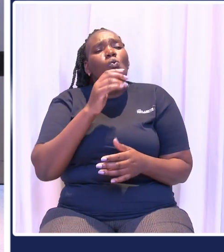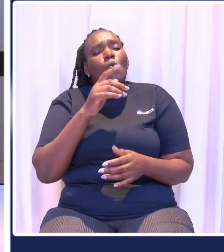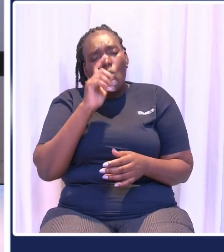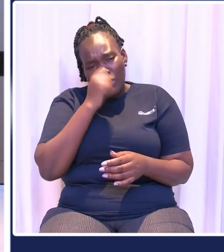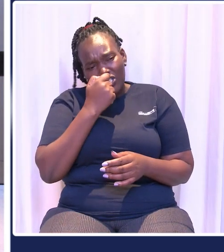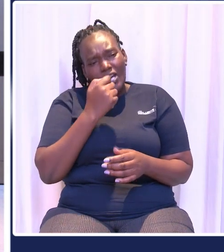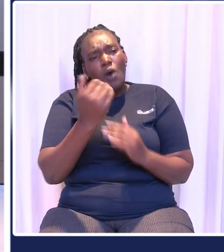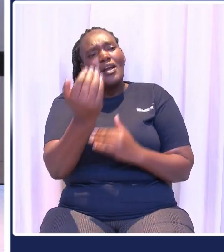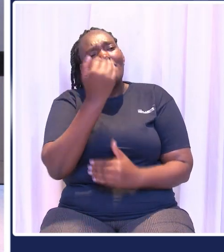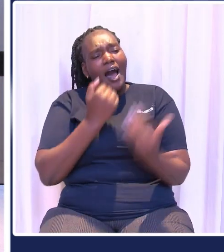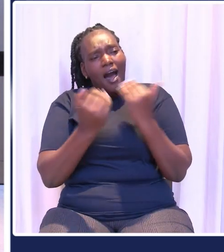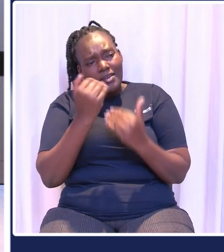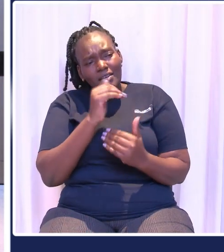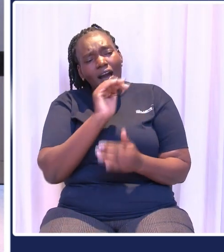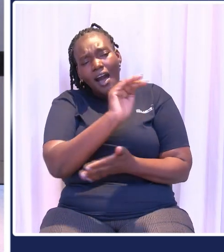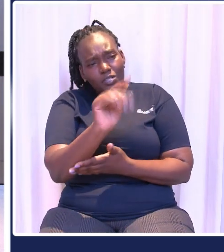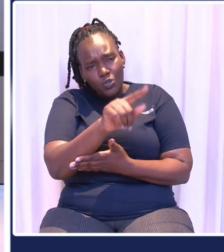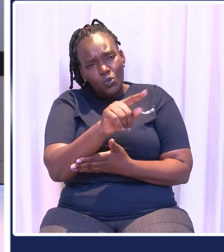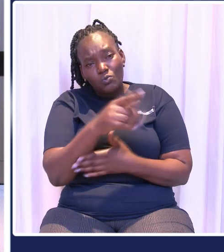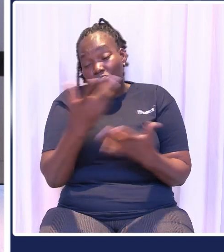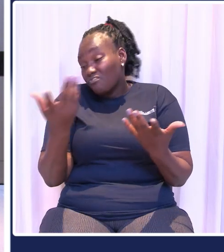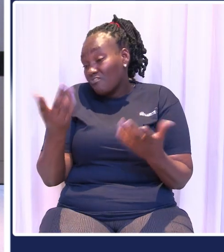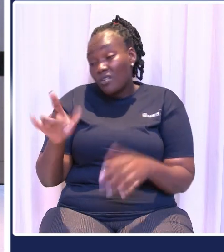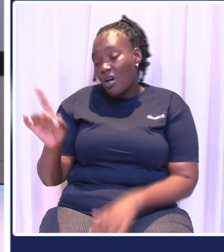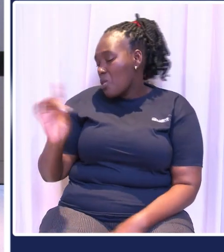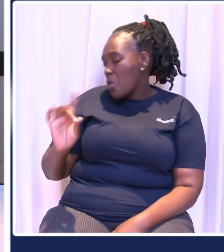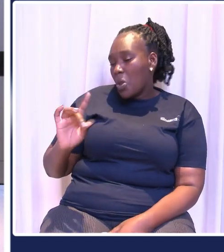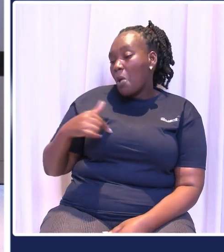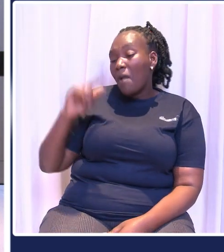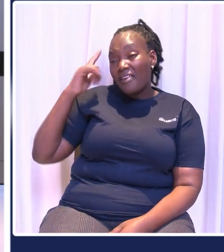highlight before we finish up here. No, I think